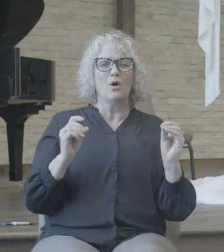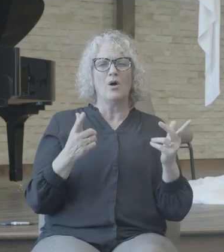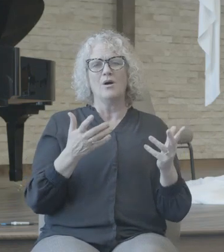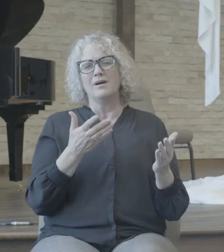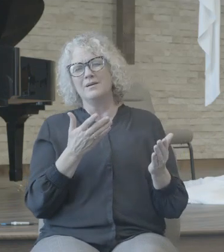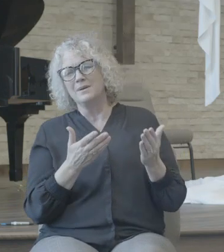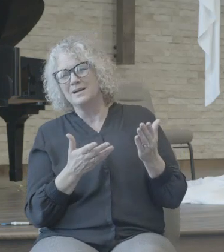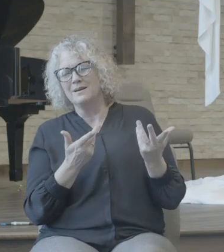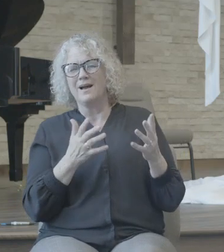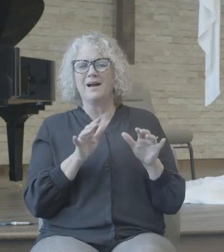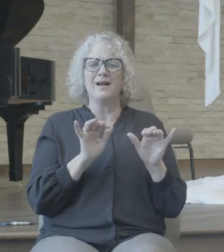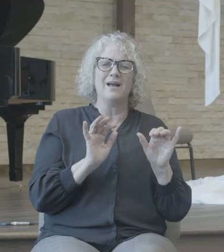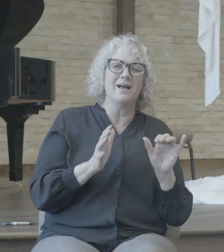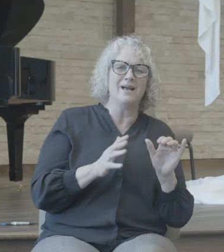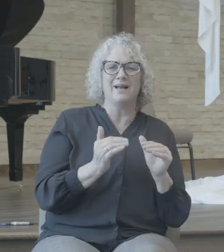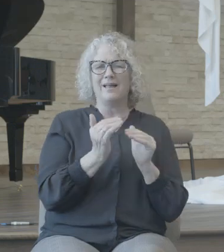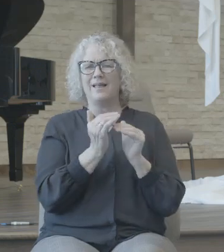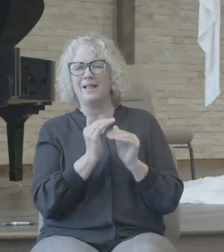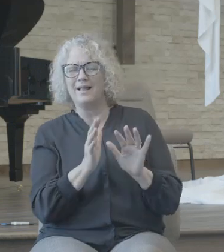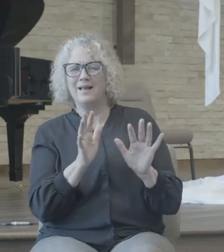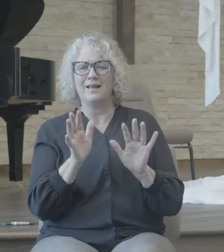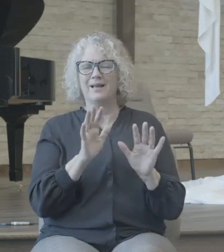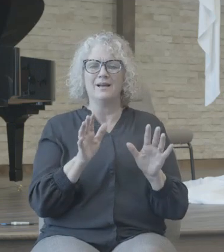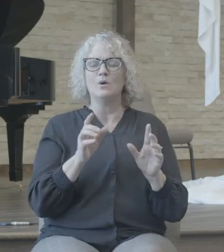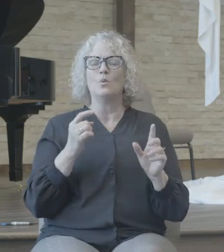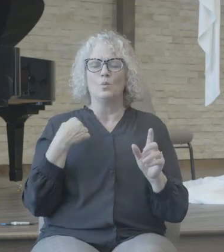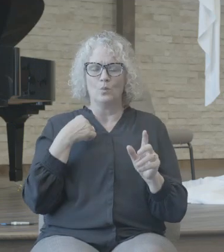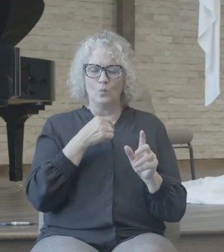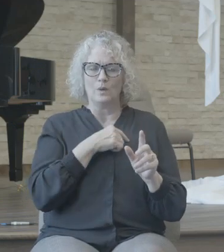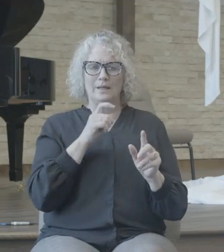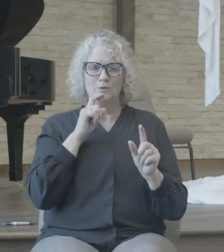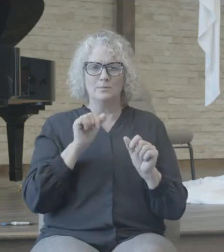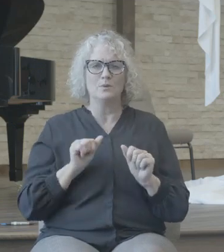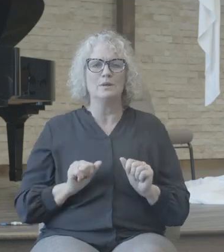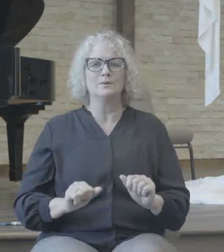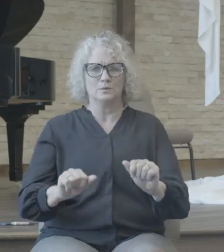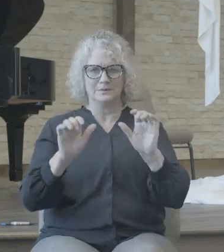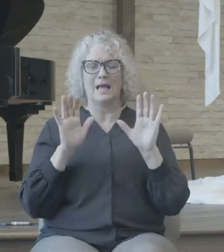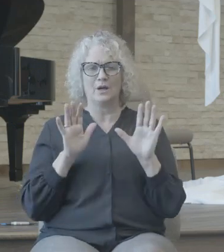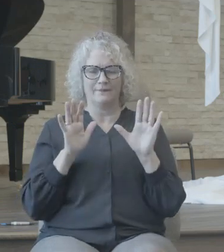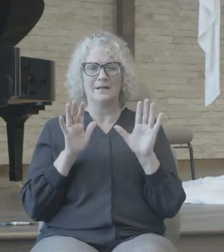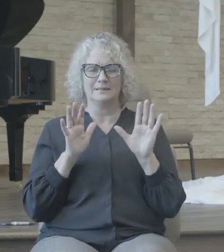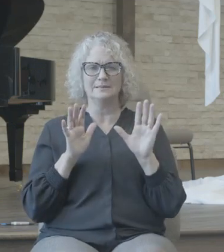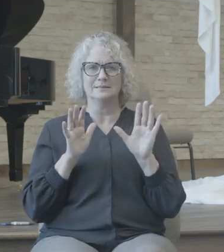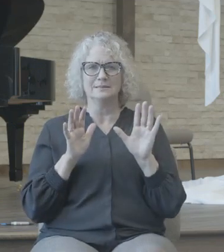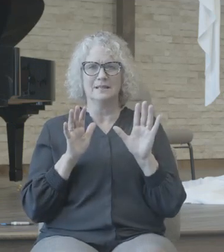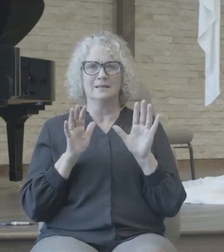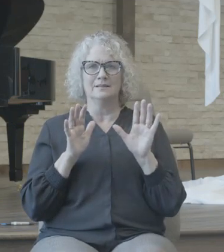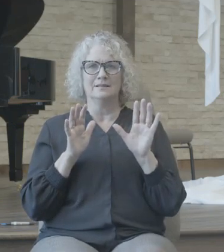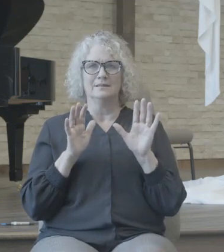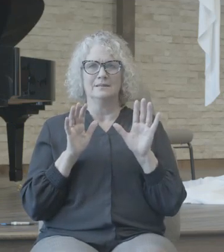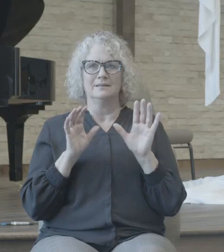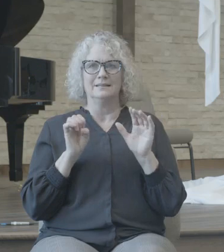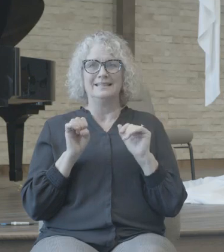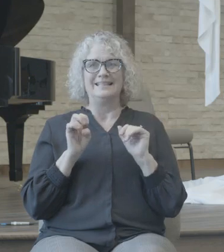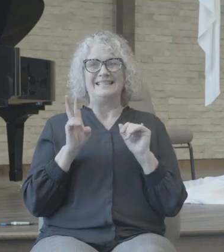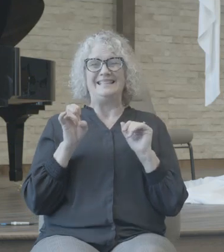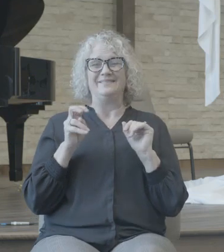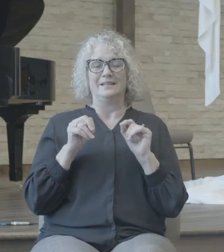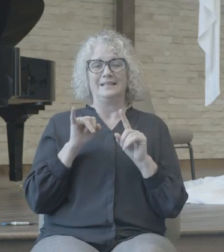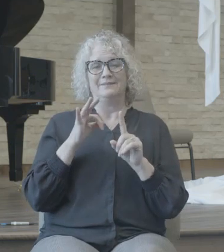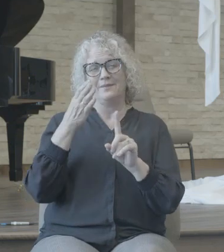no limits and a willingness to sacrifice self, even to love somebody who may not be very